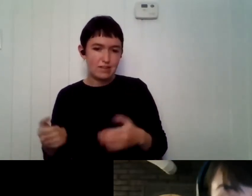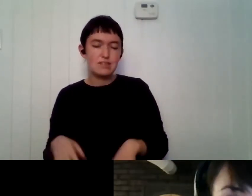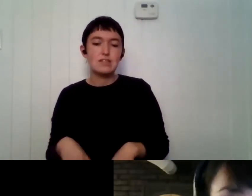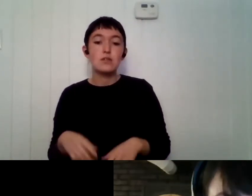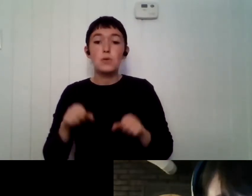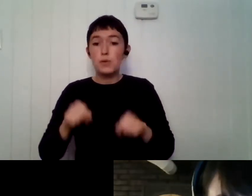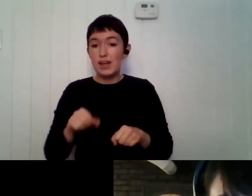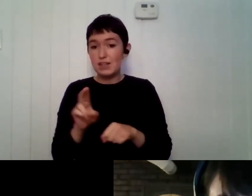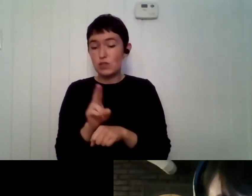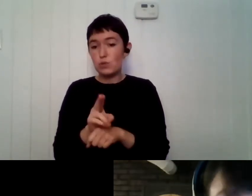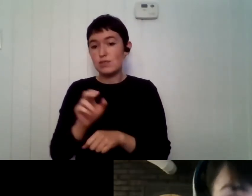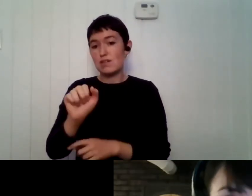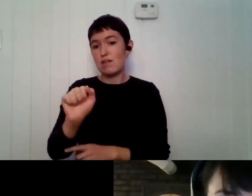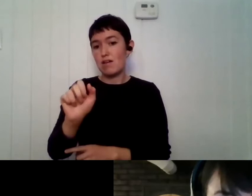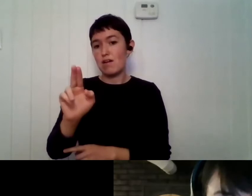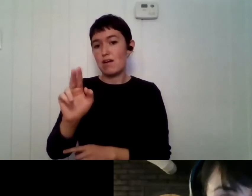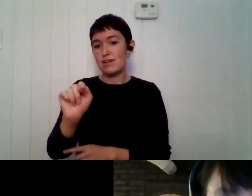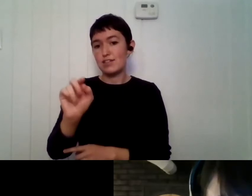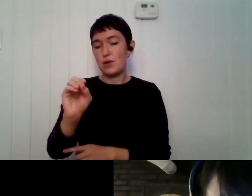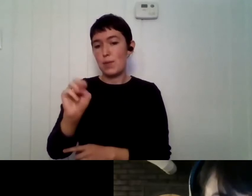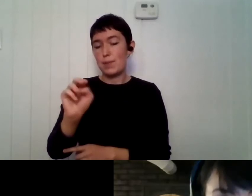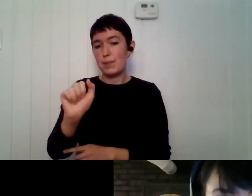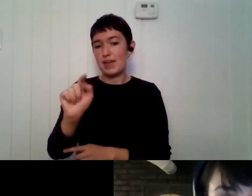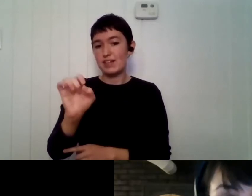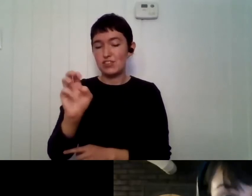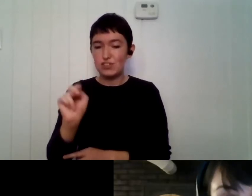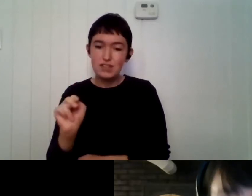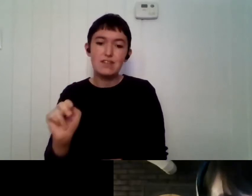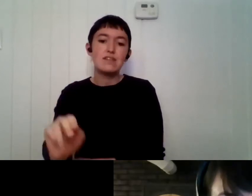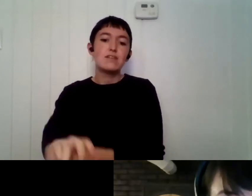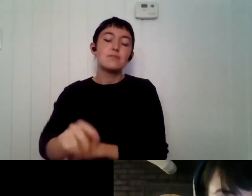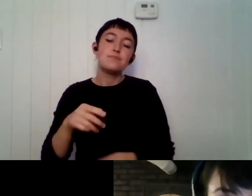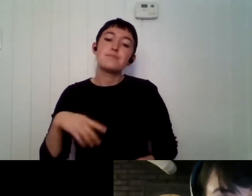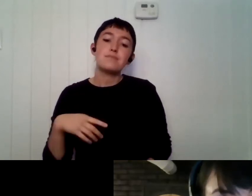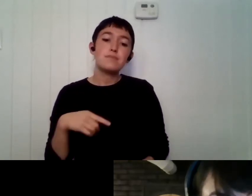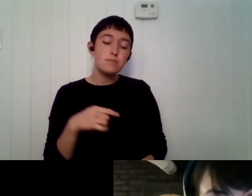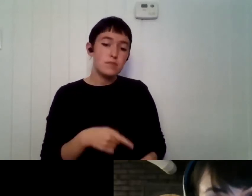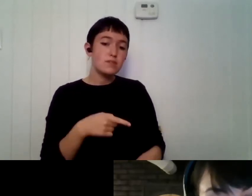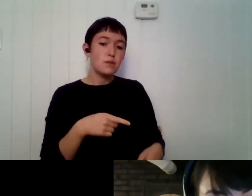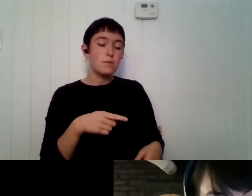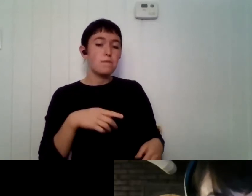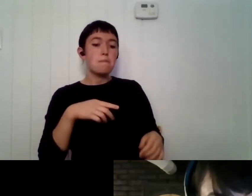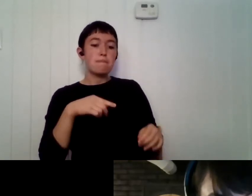if all of those molecules can be synthesized using a very small set of reactions, which you have the capacity to automate,